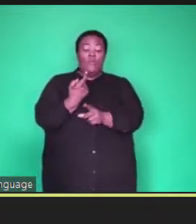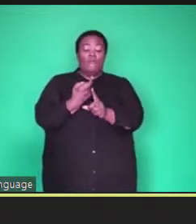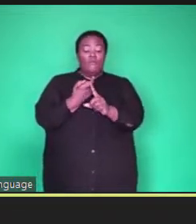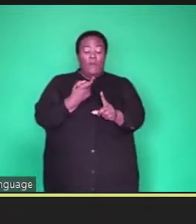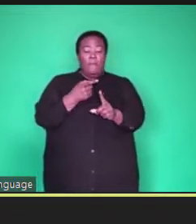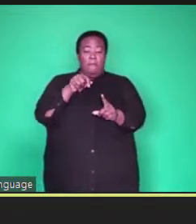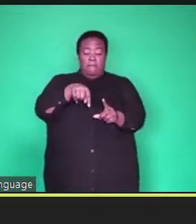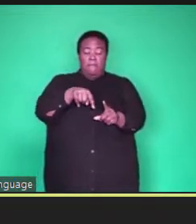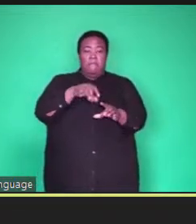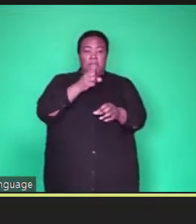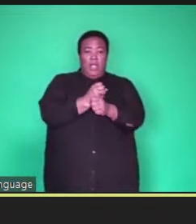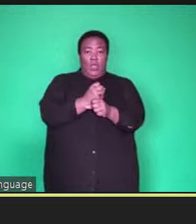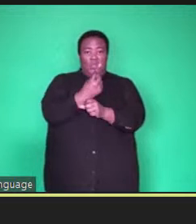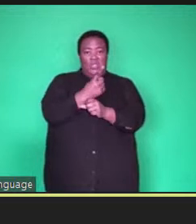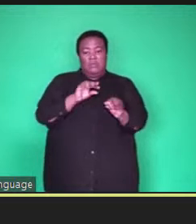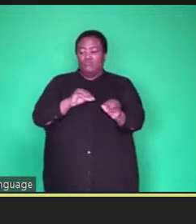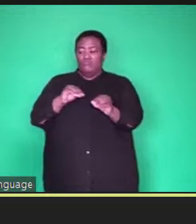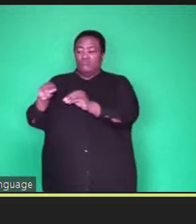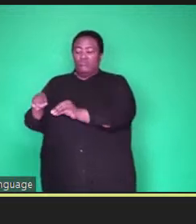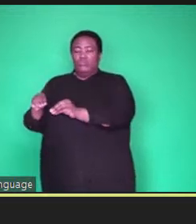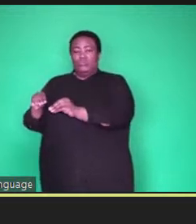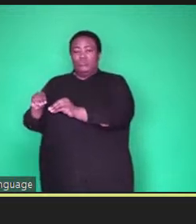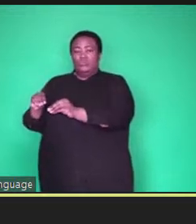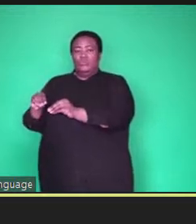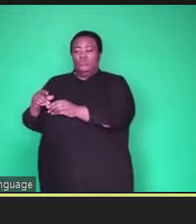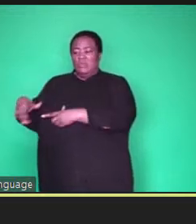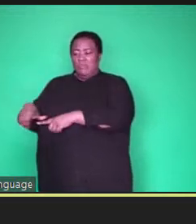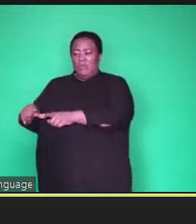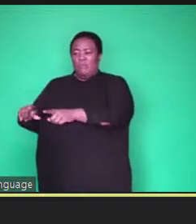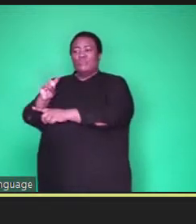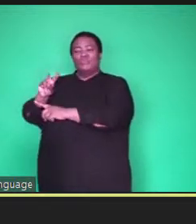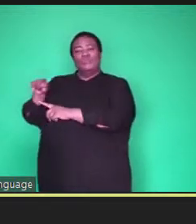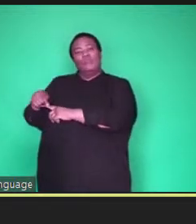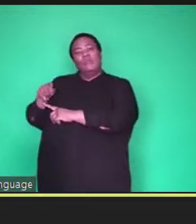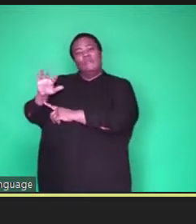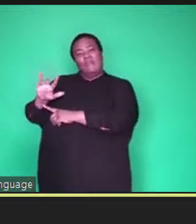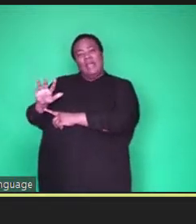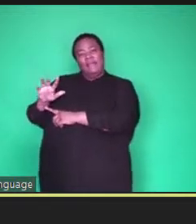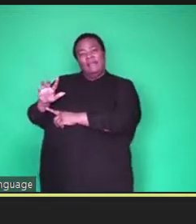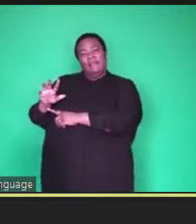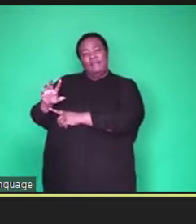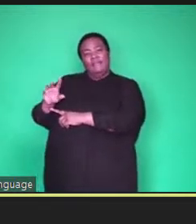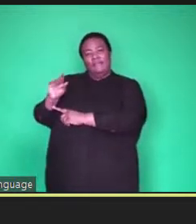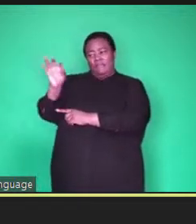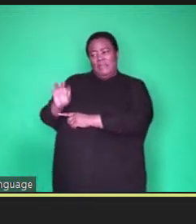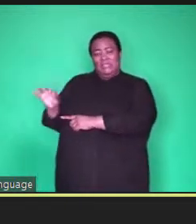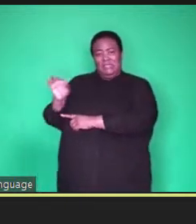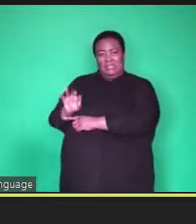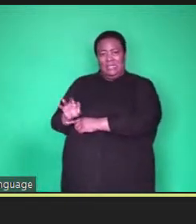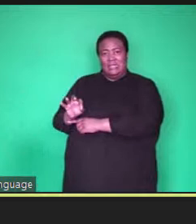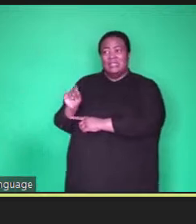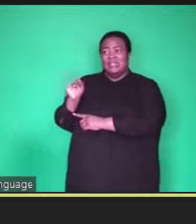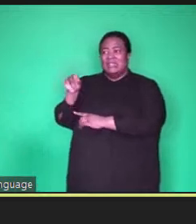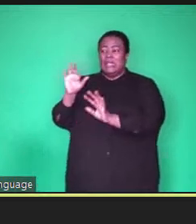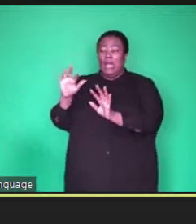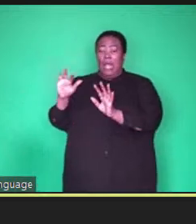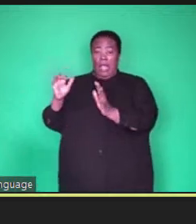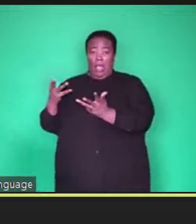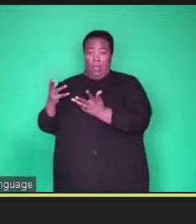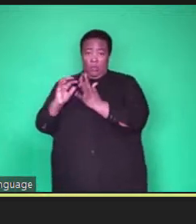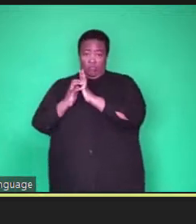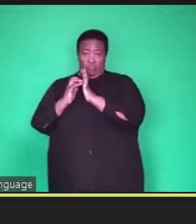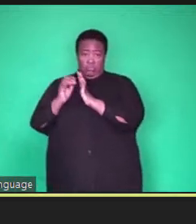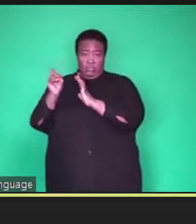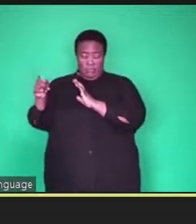to Limpopo was 2.5 moves there. So this example of how this table gets read, but thankfully this